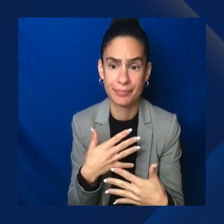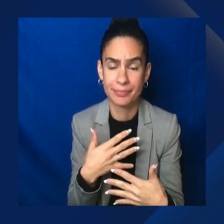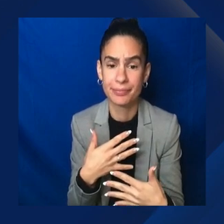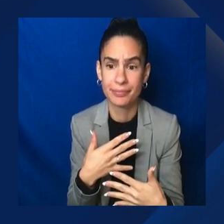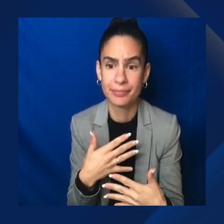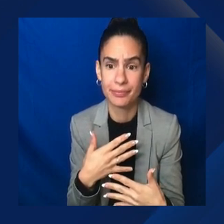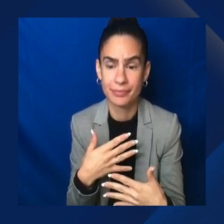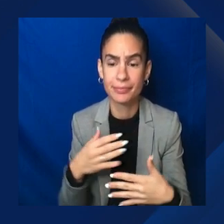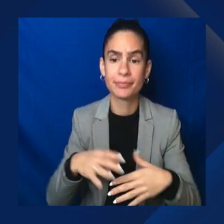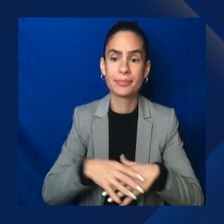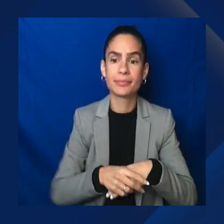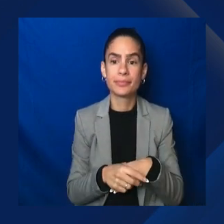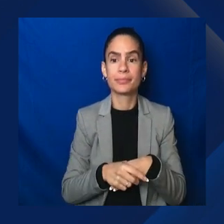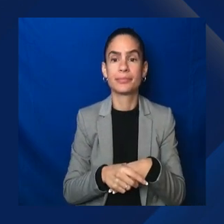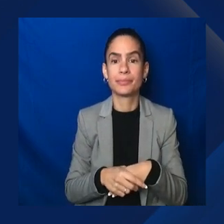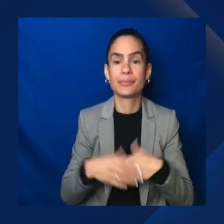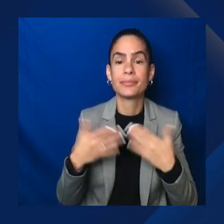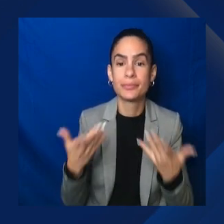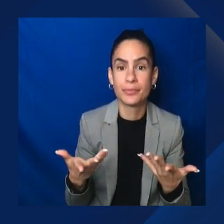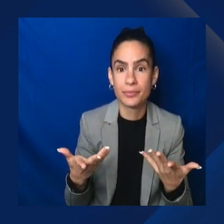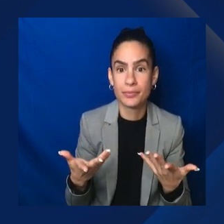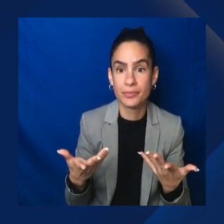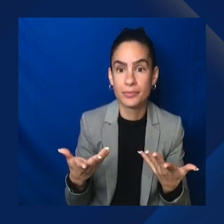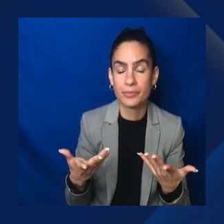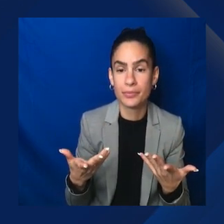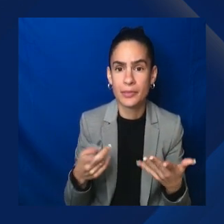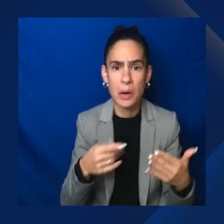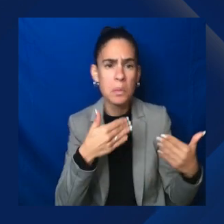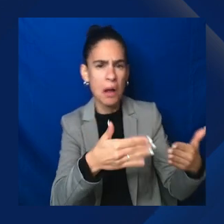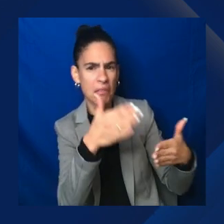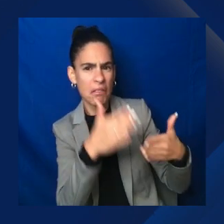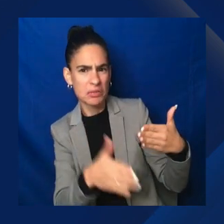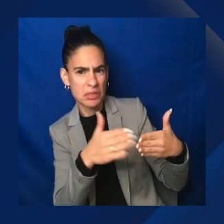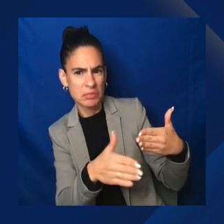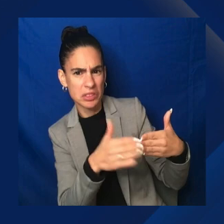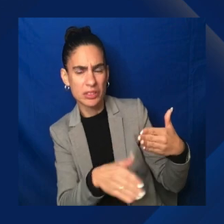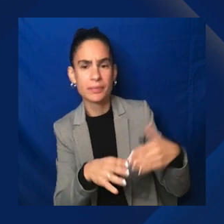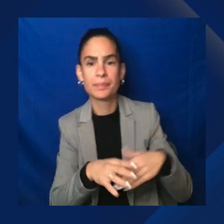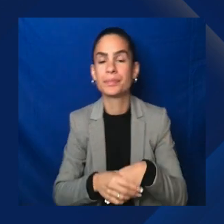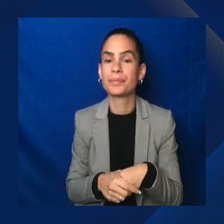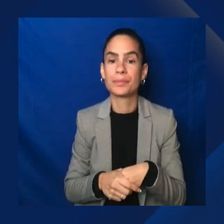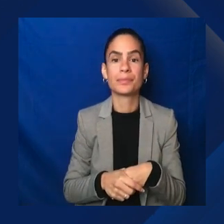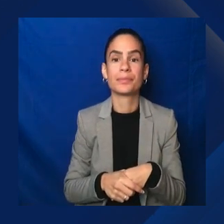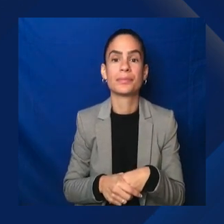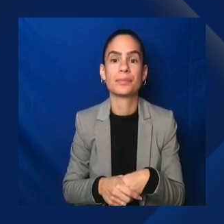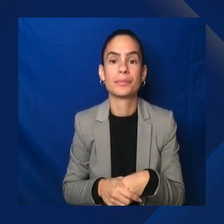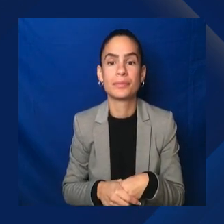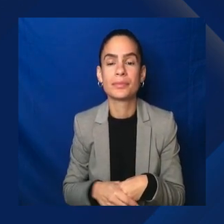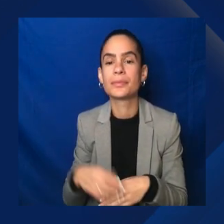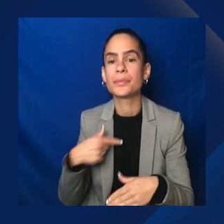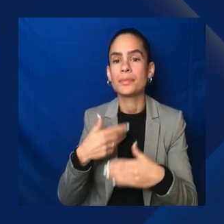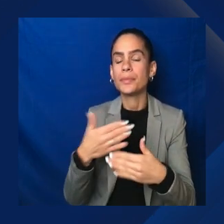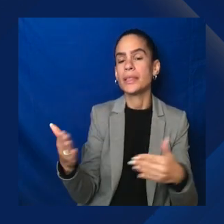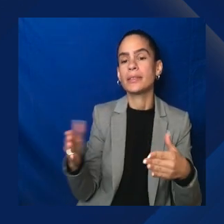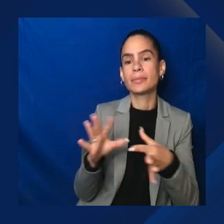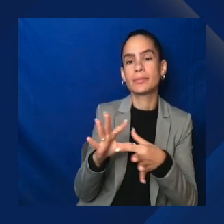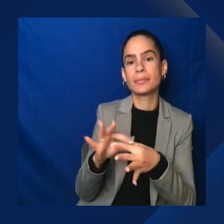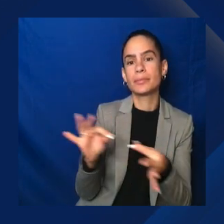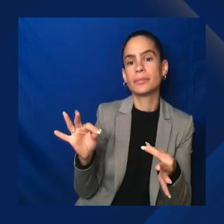Go ahead. No, finish your thought. Oh, well, I was just gonna say, you know, and I would really like